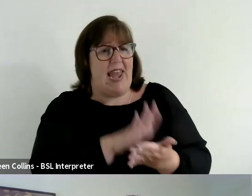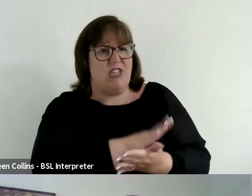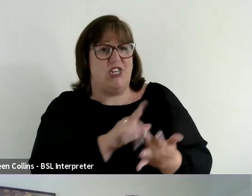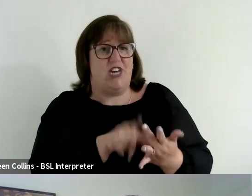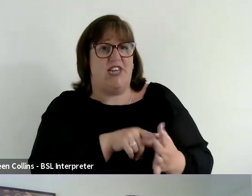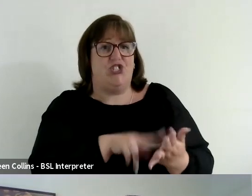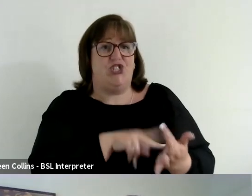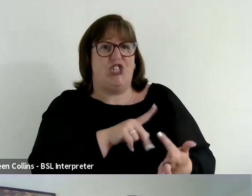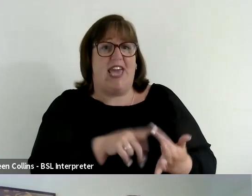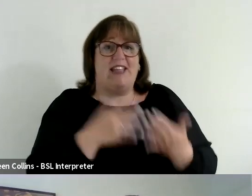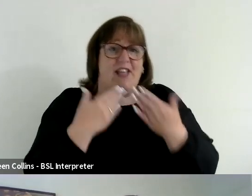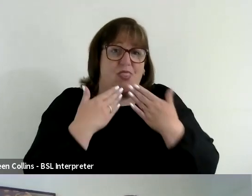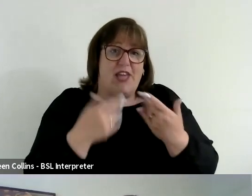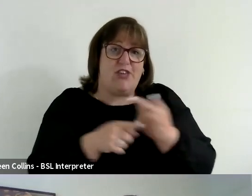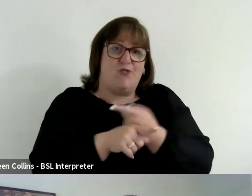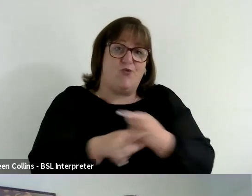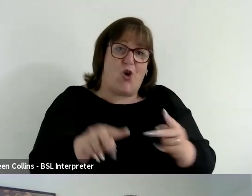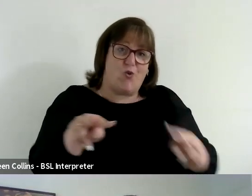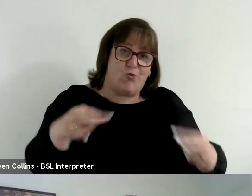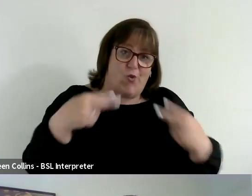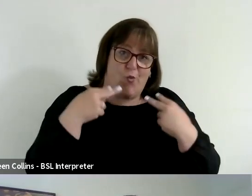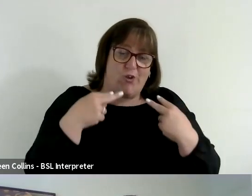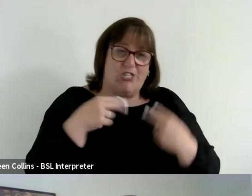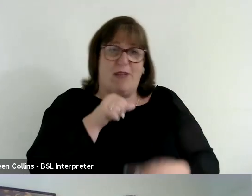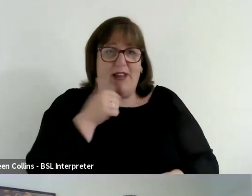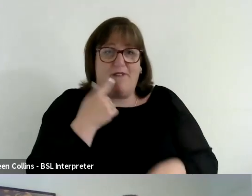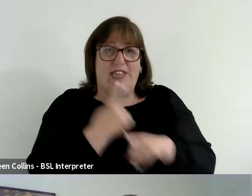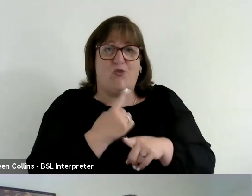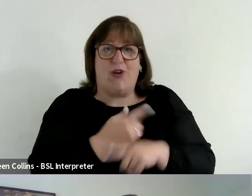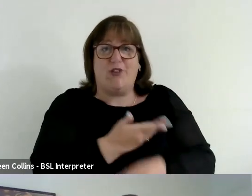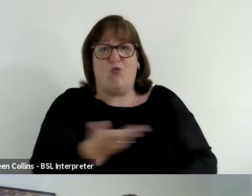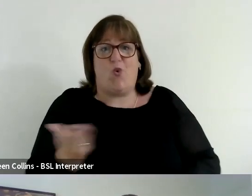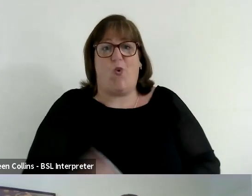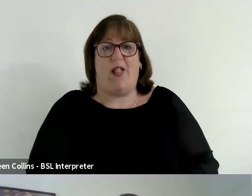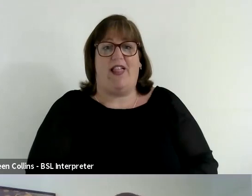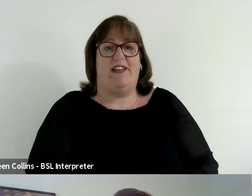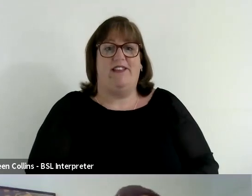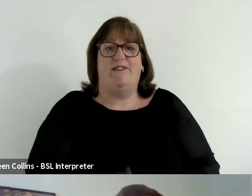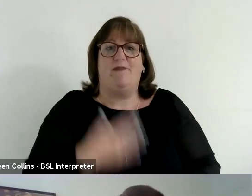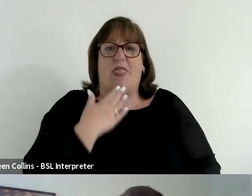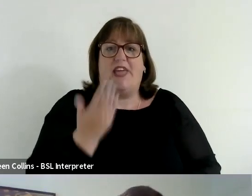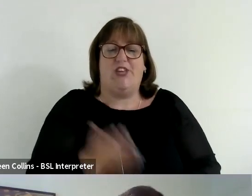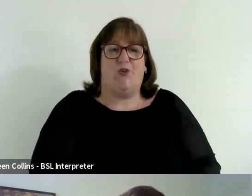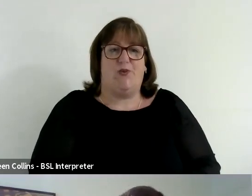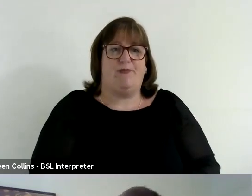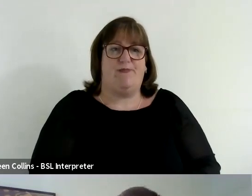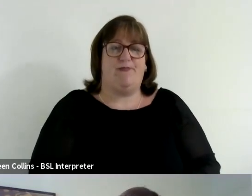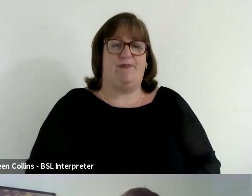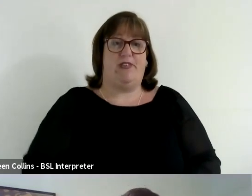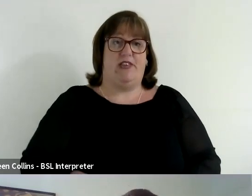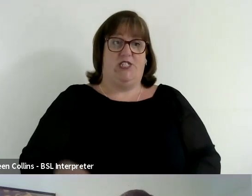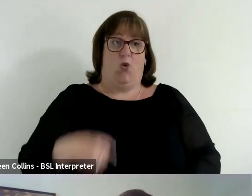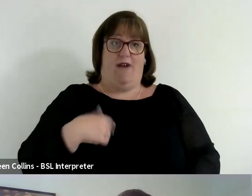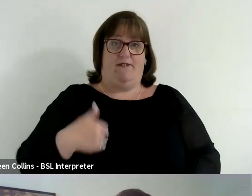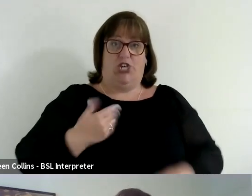you that tuned in, and it's been lovely to speak to you all. Thank you. Bill, so I've just launched the feedback